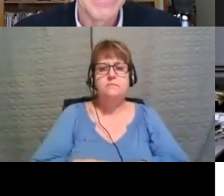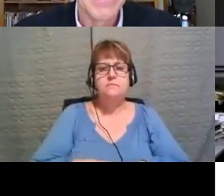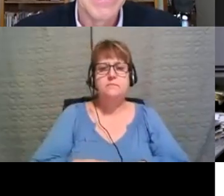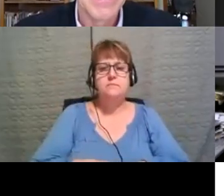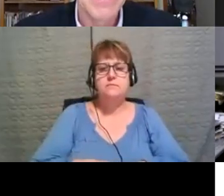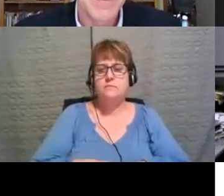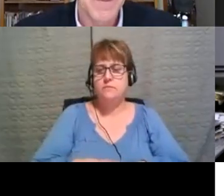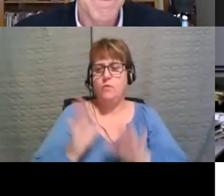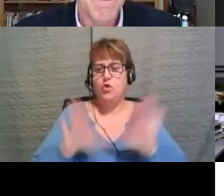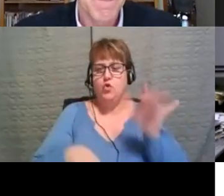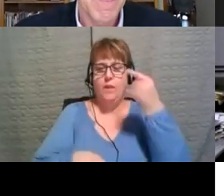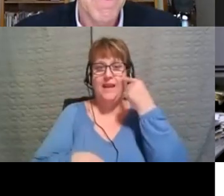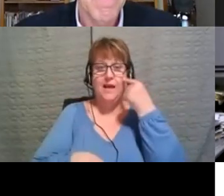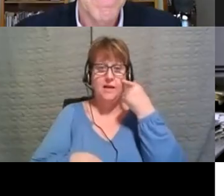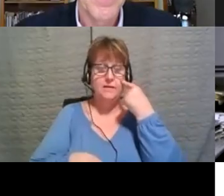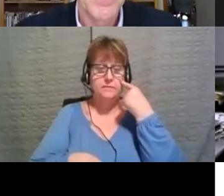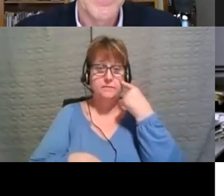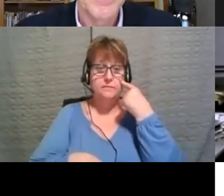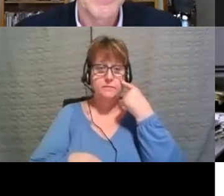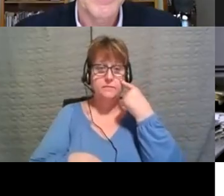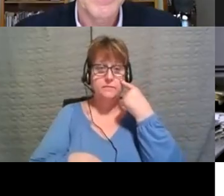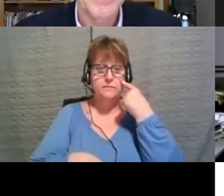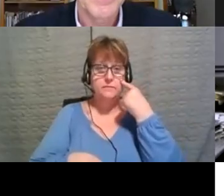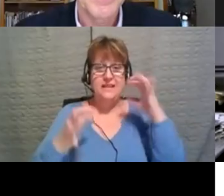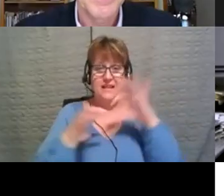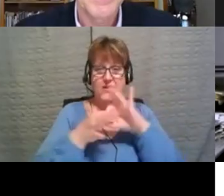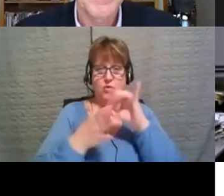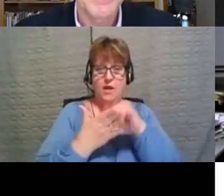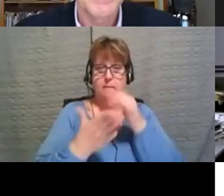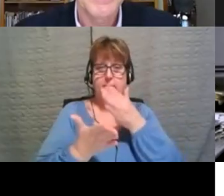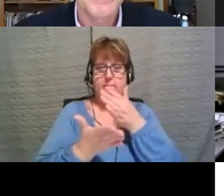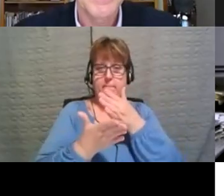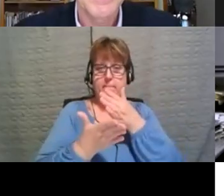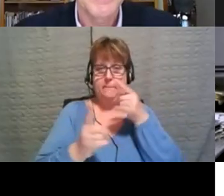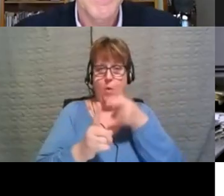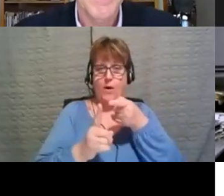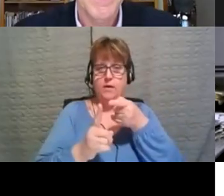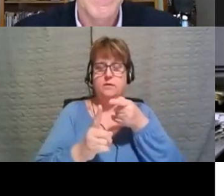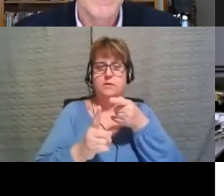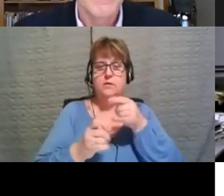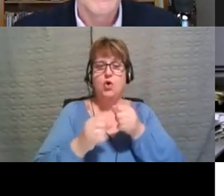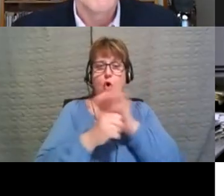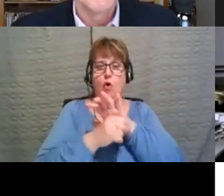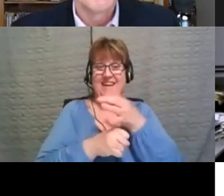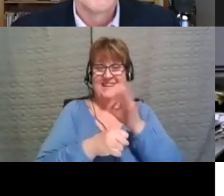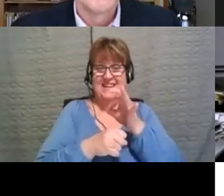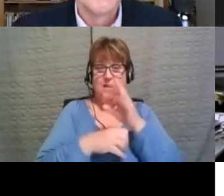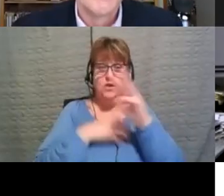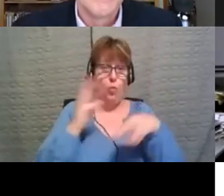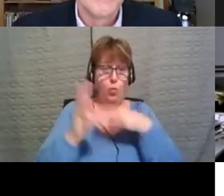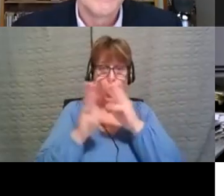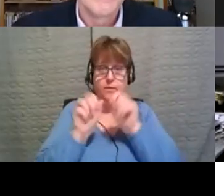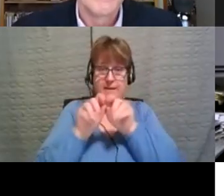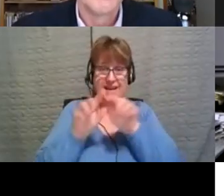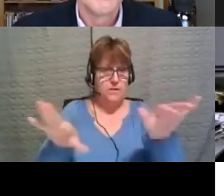Do you think that kind of to connect to that point, COVID-19 and it being a global pandemic, something none of us have